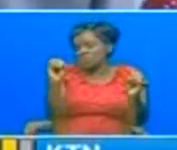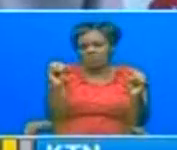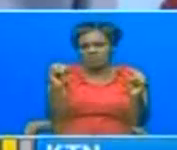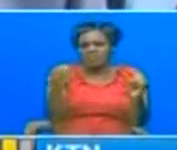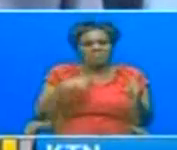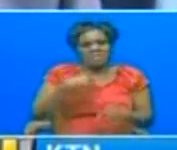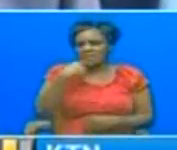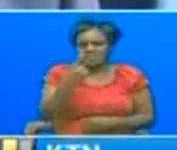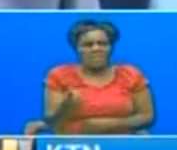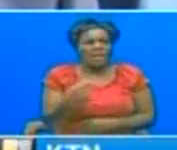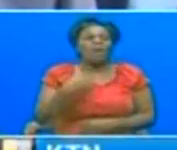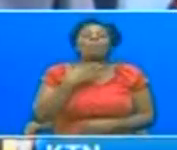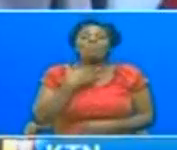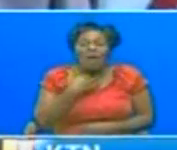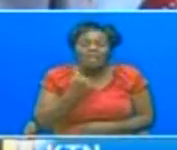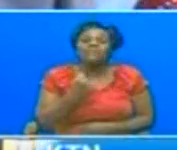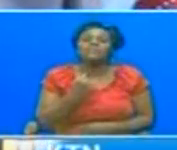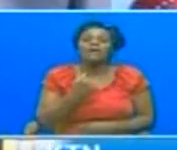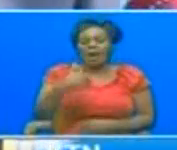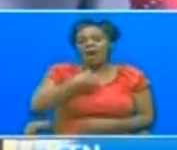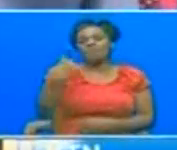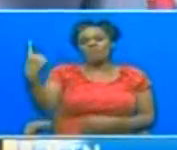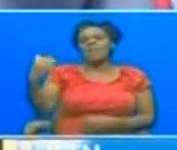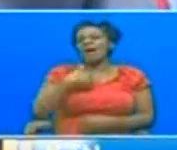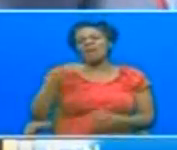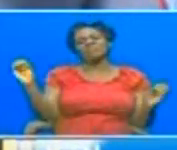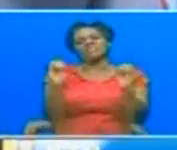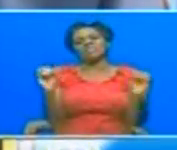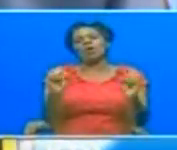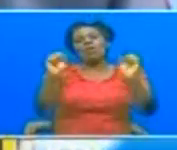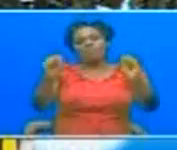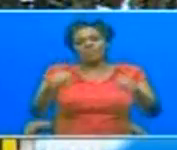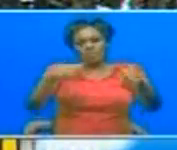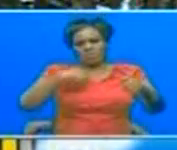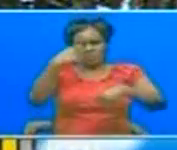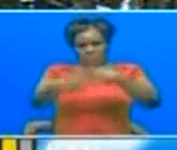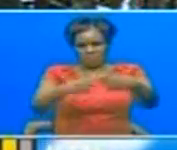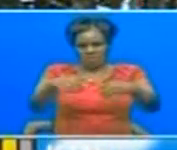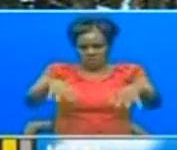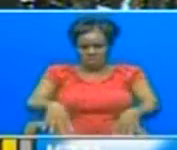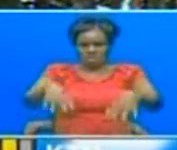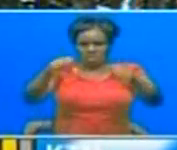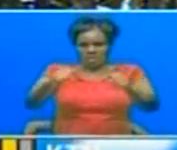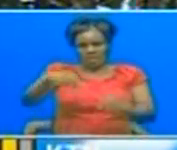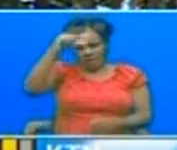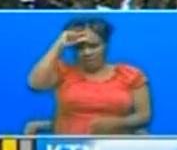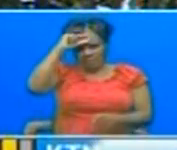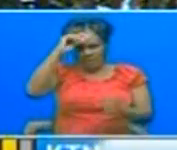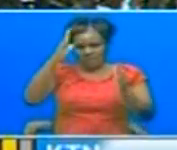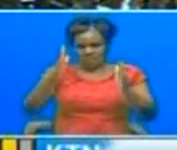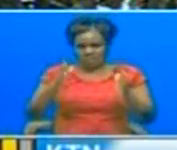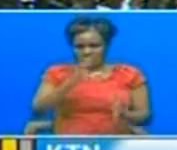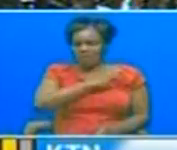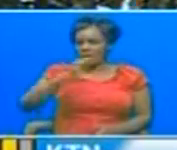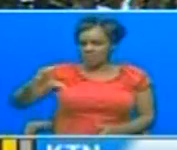I've told them that I really would like to have one, and especially a Dreamliner if I can progress. The chairman of the Governor's Council was